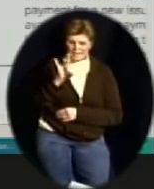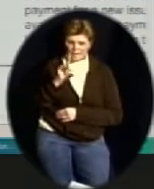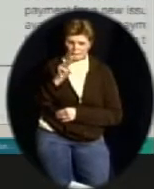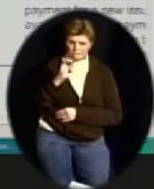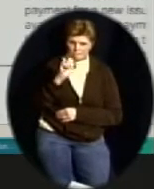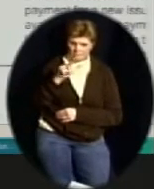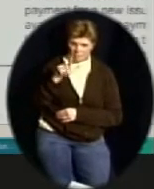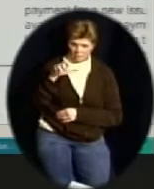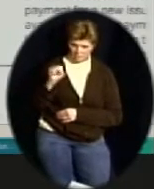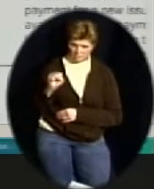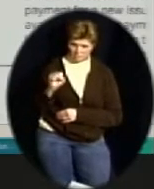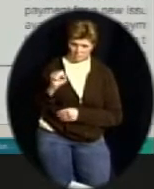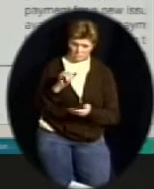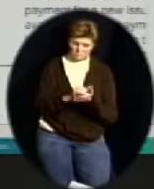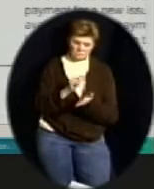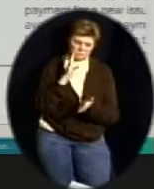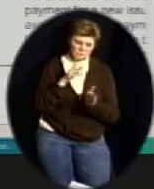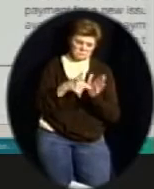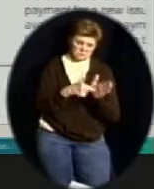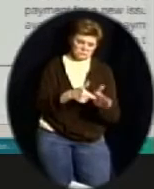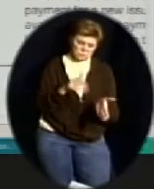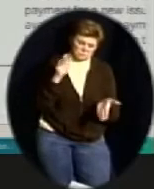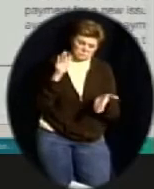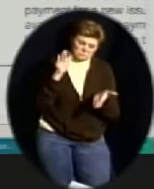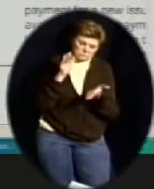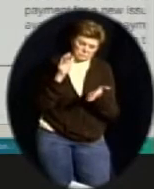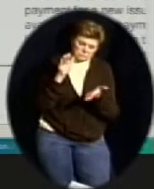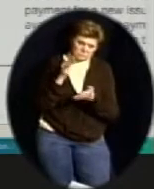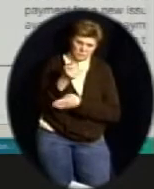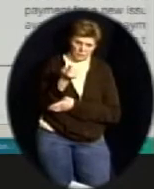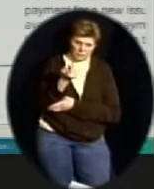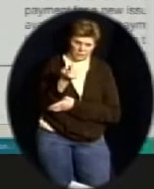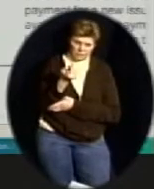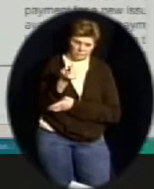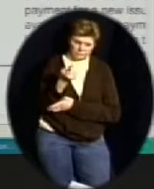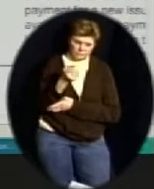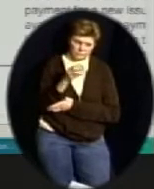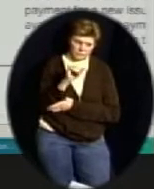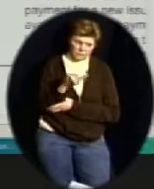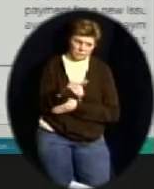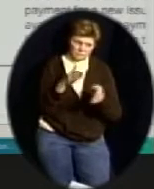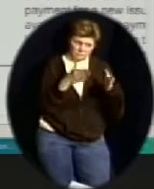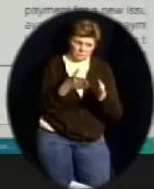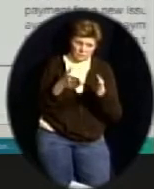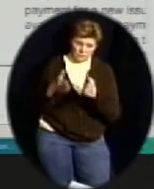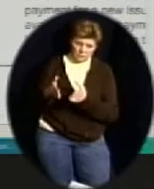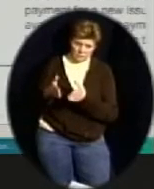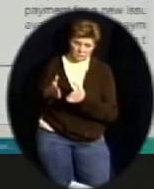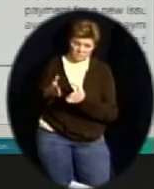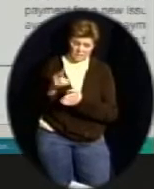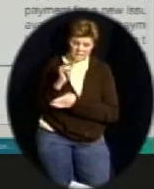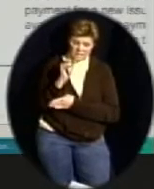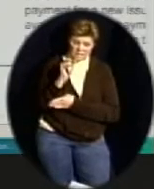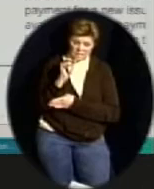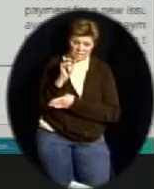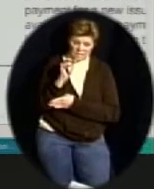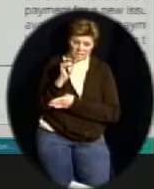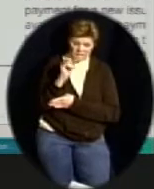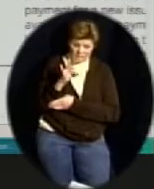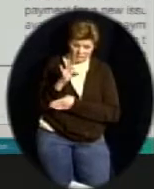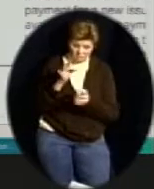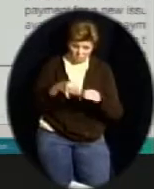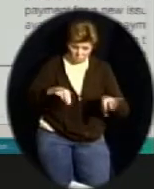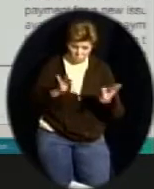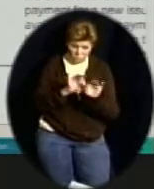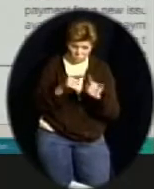decrease in the total mill levy. This is the plan then that would, if that's important, to maintain a